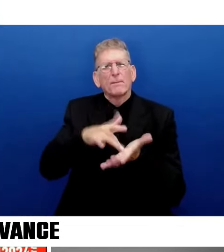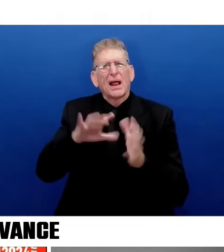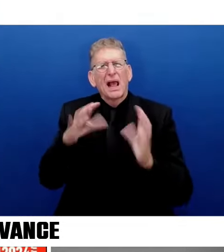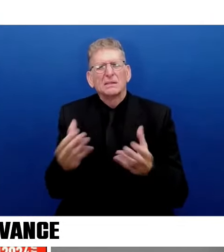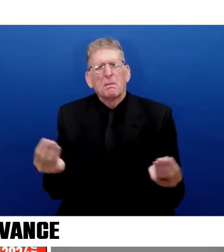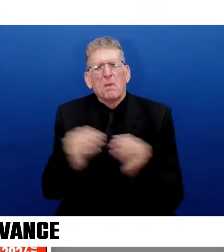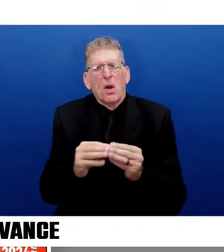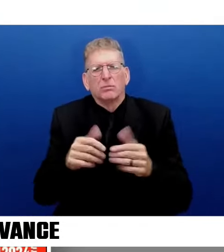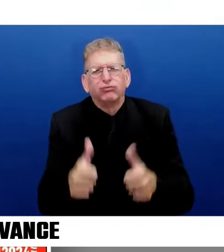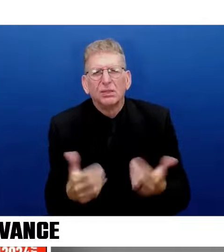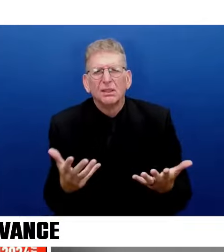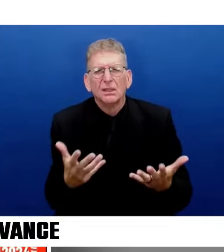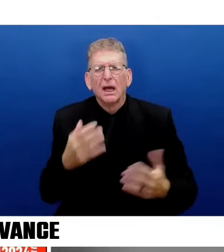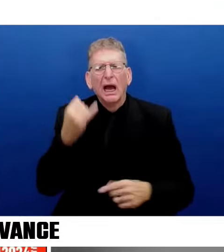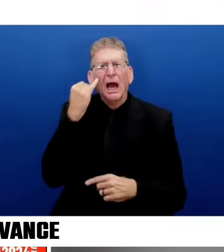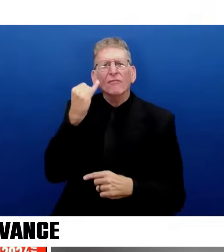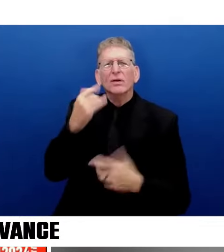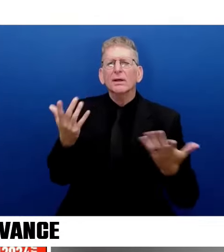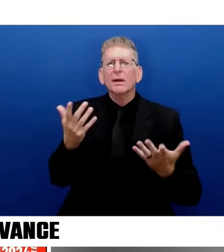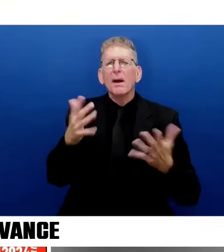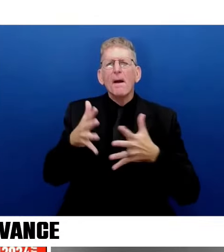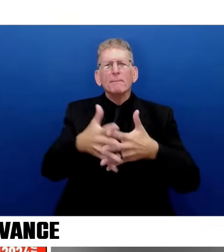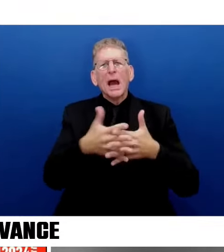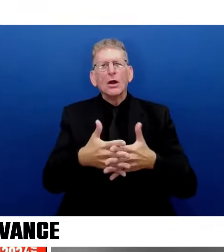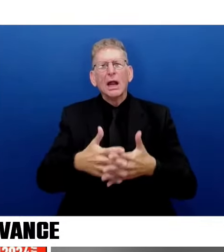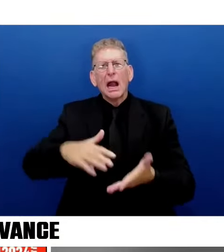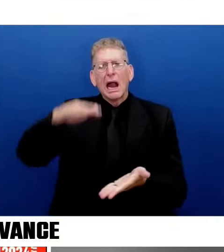self-reliant, less productive in our own